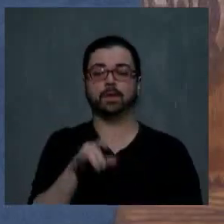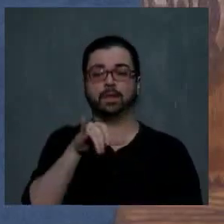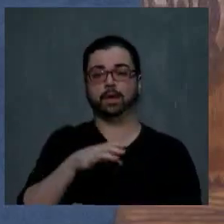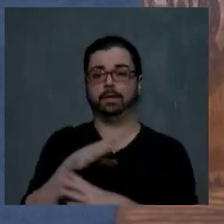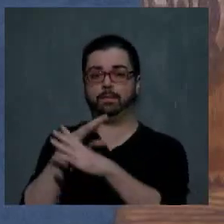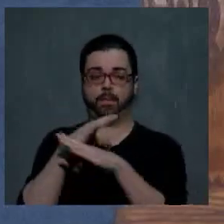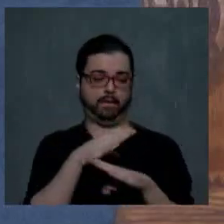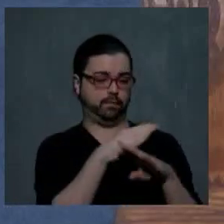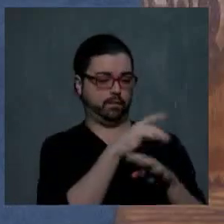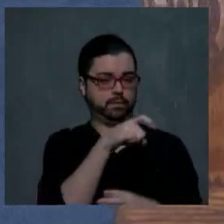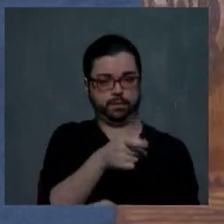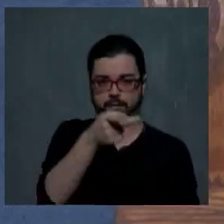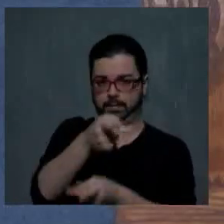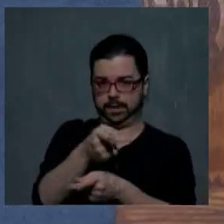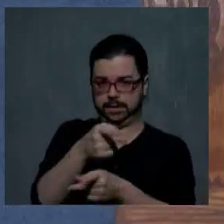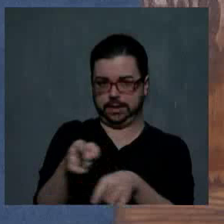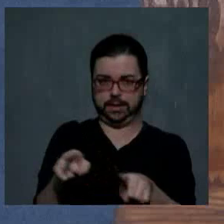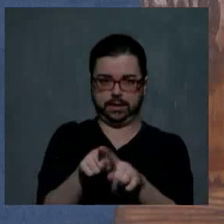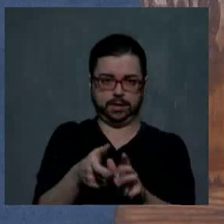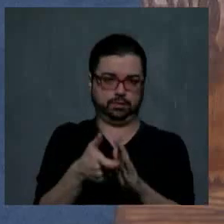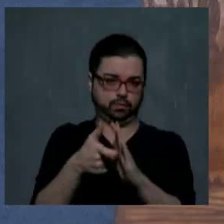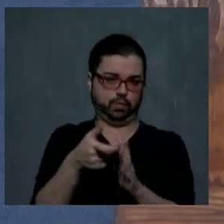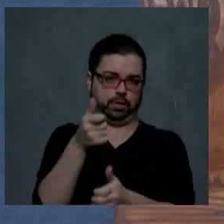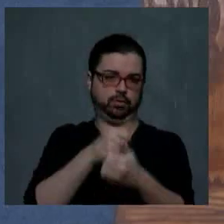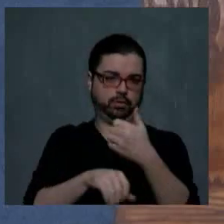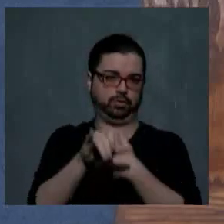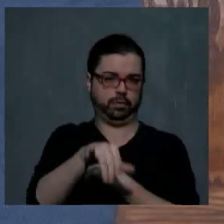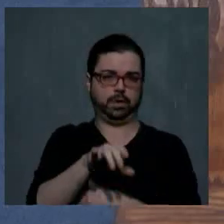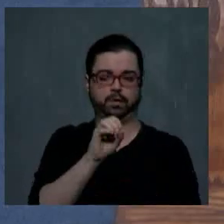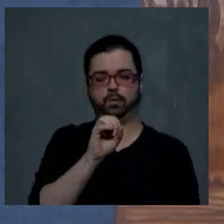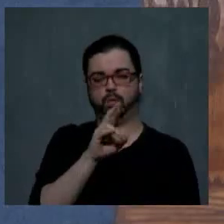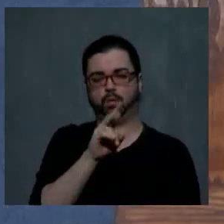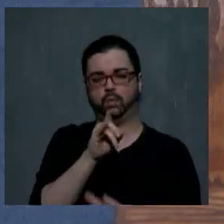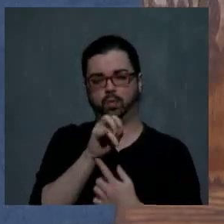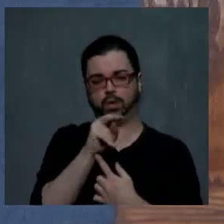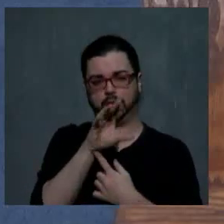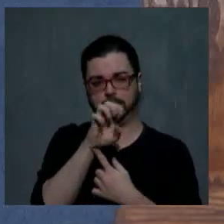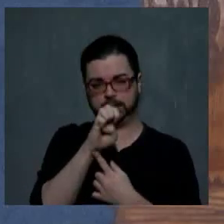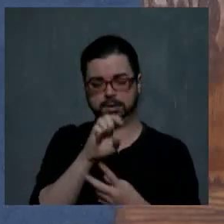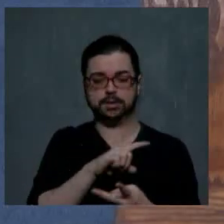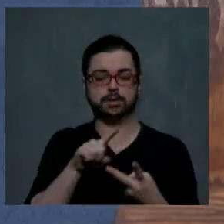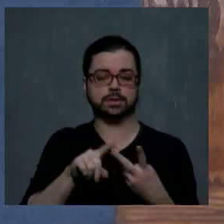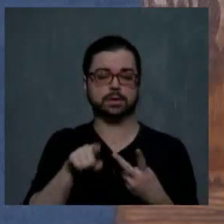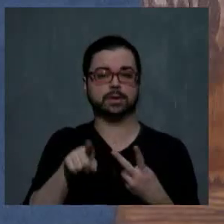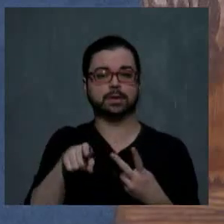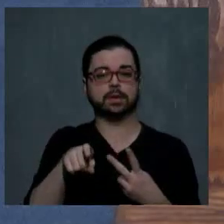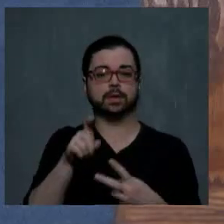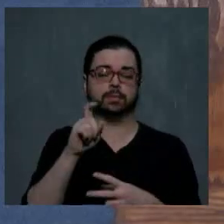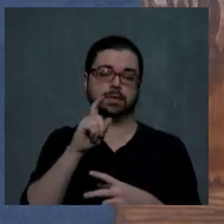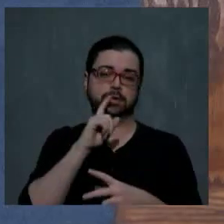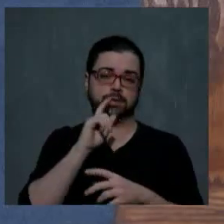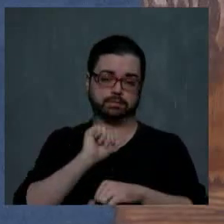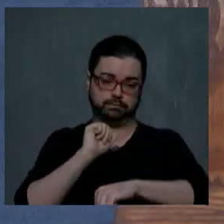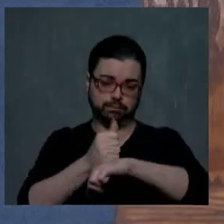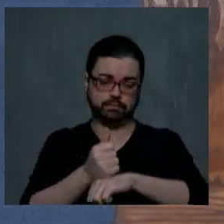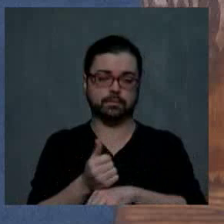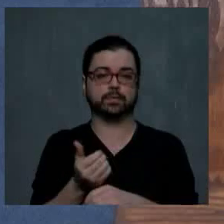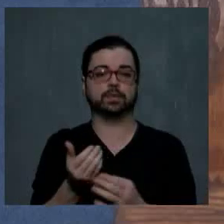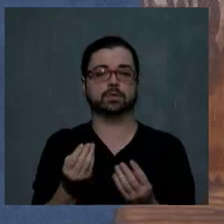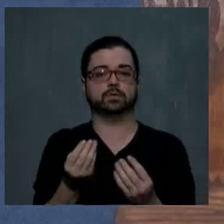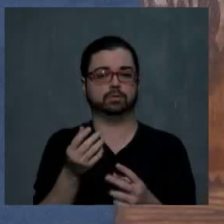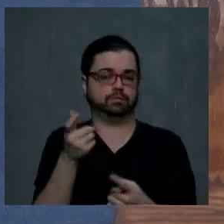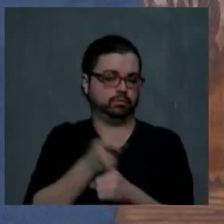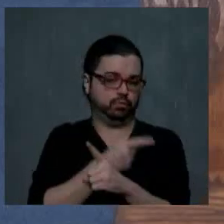as required in the ordinance, that they restore the site with suitable vegetation such as hydroseeding, that a